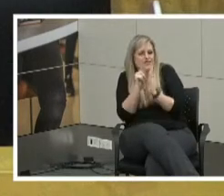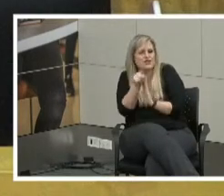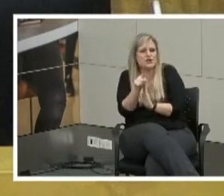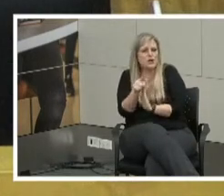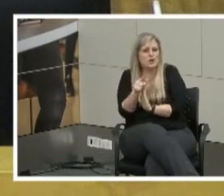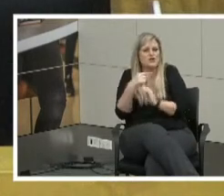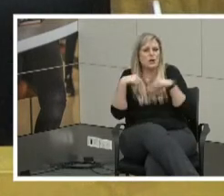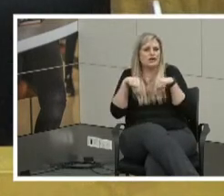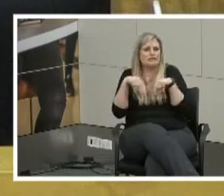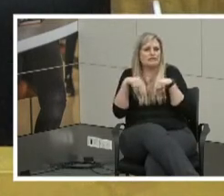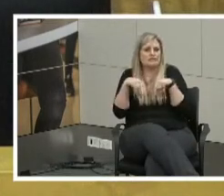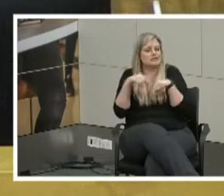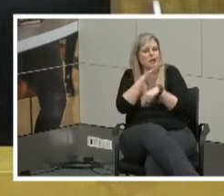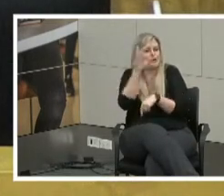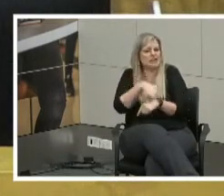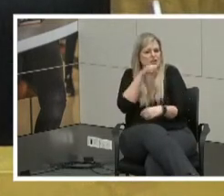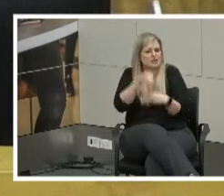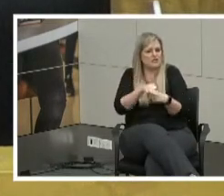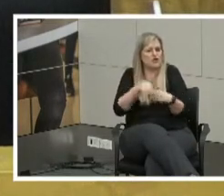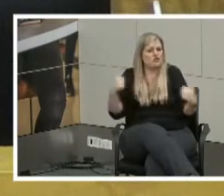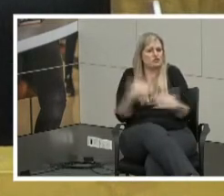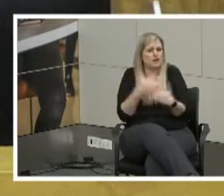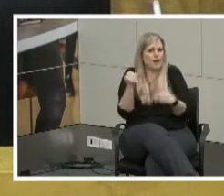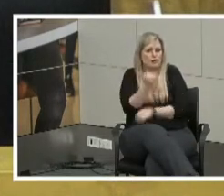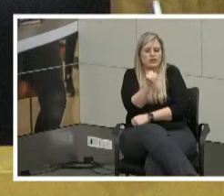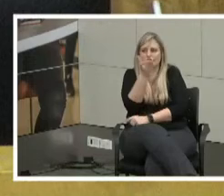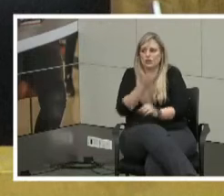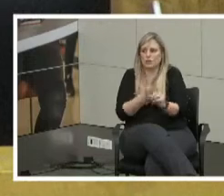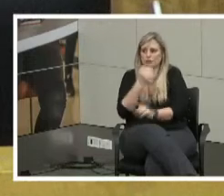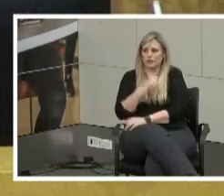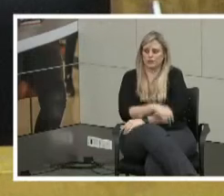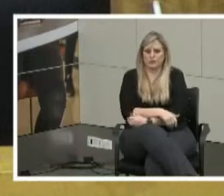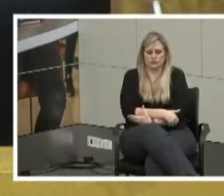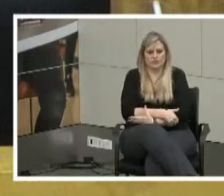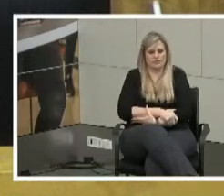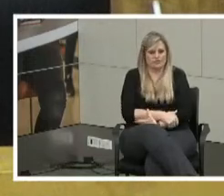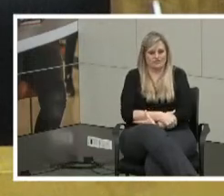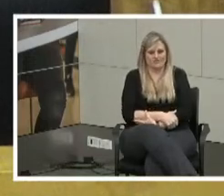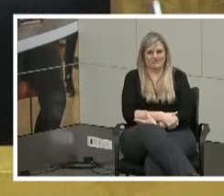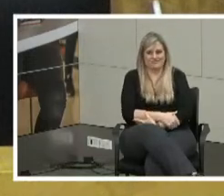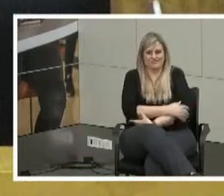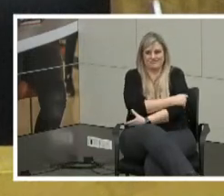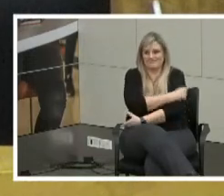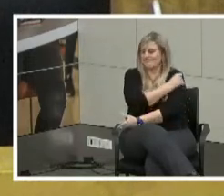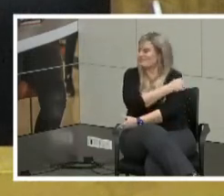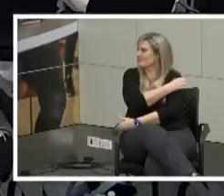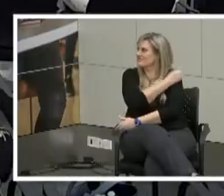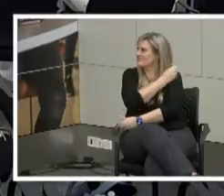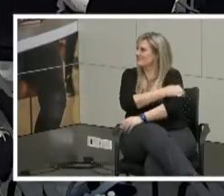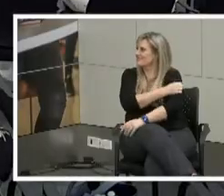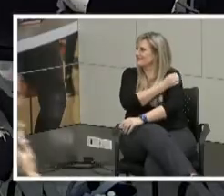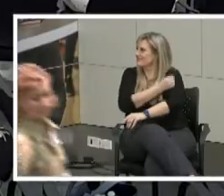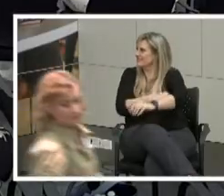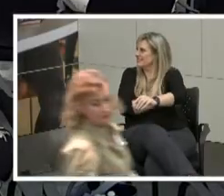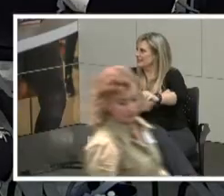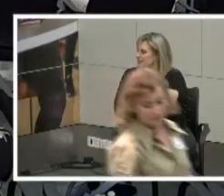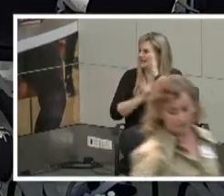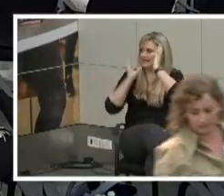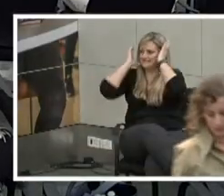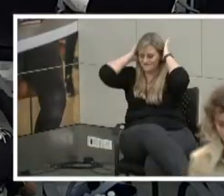and' ma' thank you Kyle Kyle Dugan our next